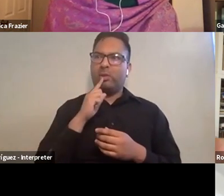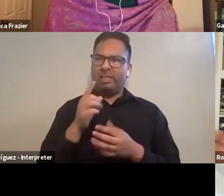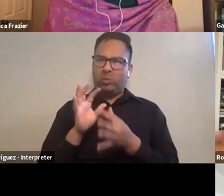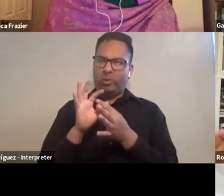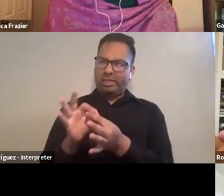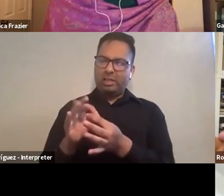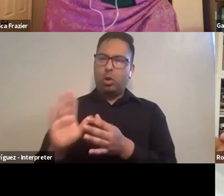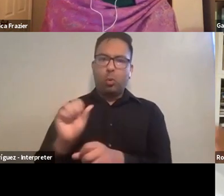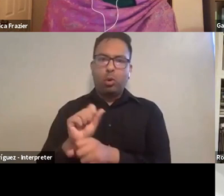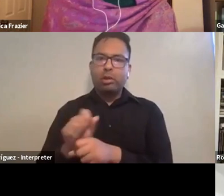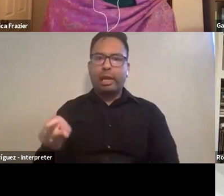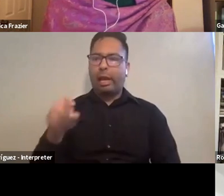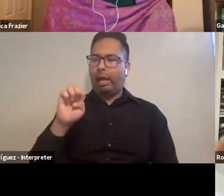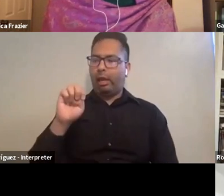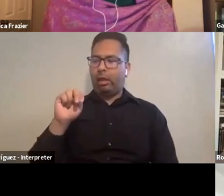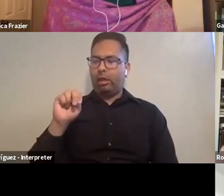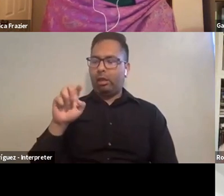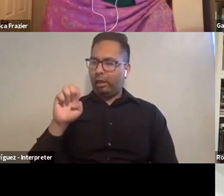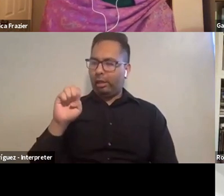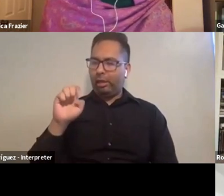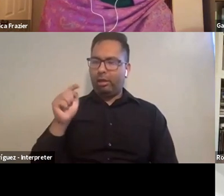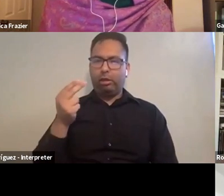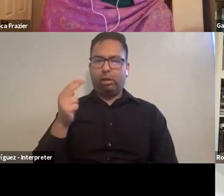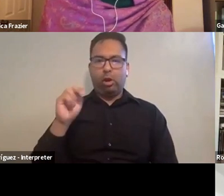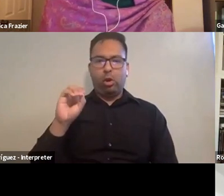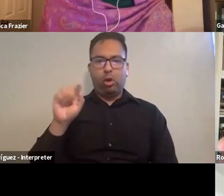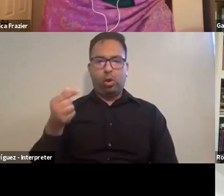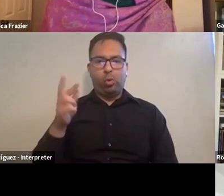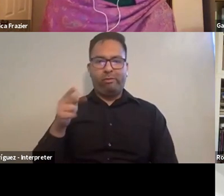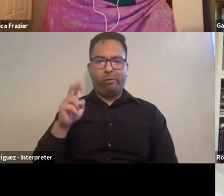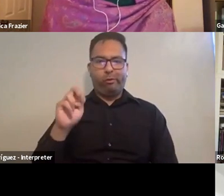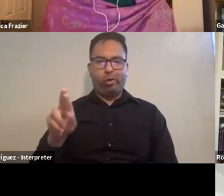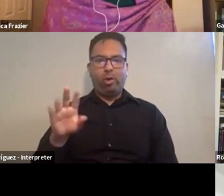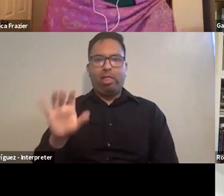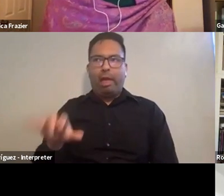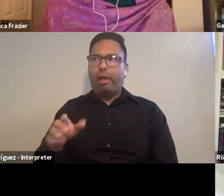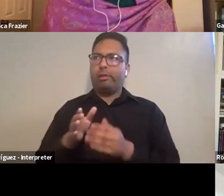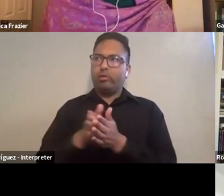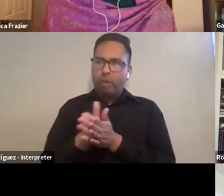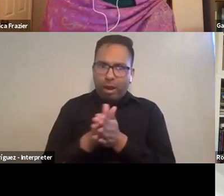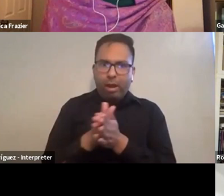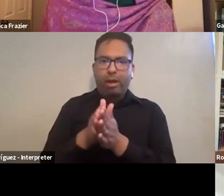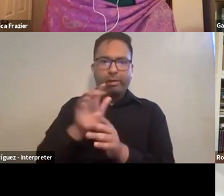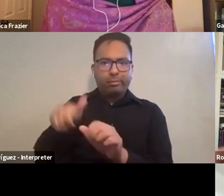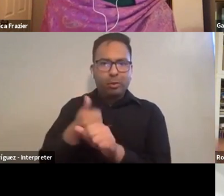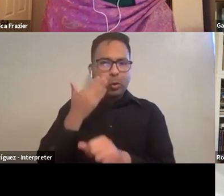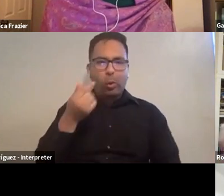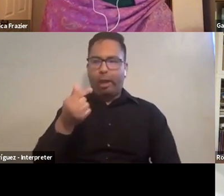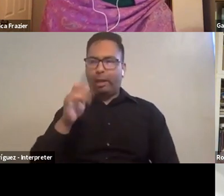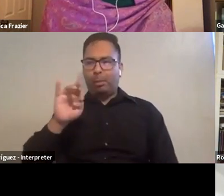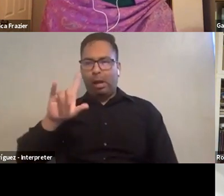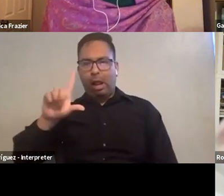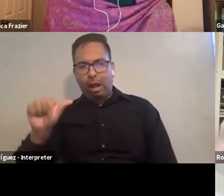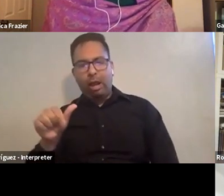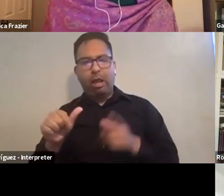an ethnographer. Mm-hmm. I mean, I think there's a kind of ethnographic drive. It's certainly in Naomi and Gabriela and Barbara, the way you were